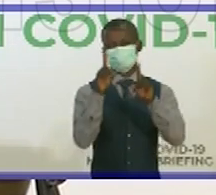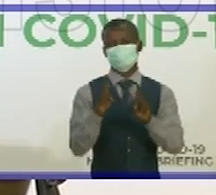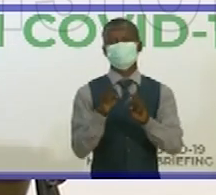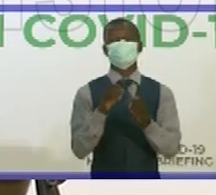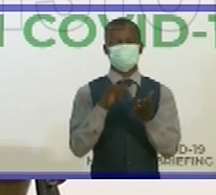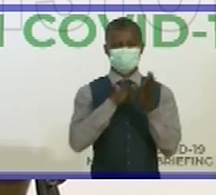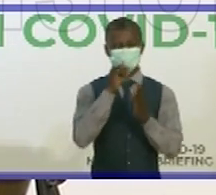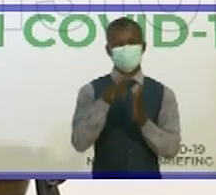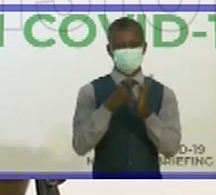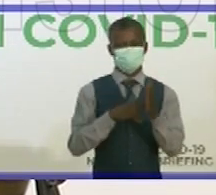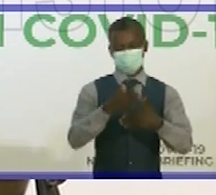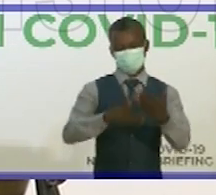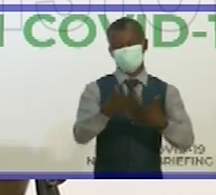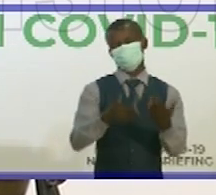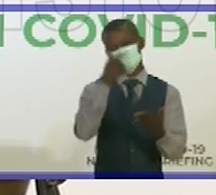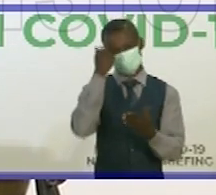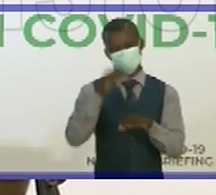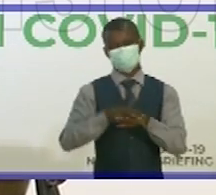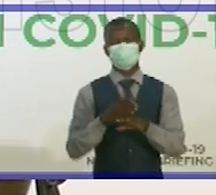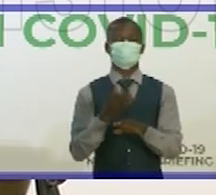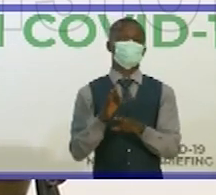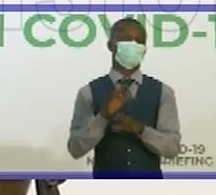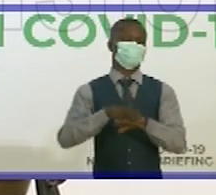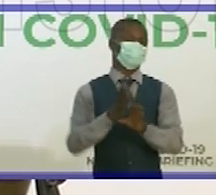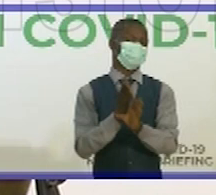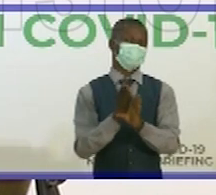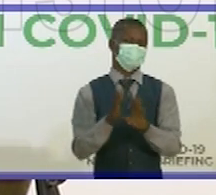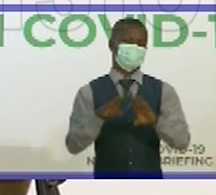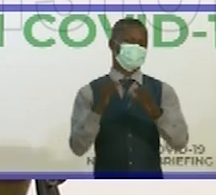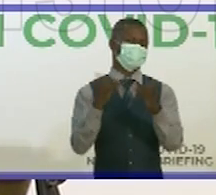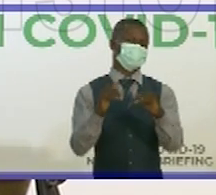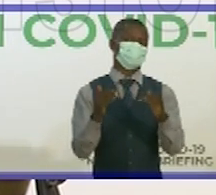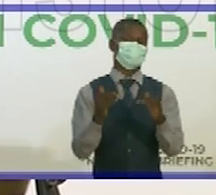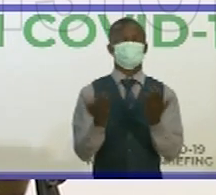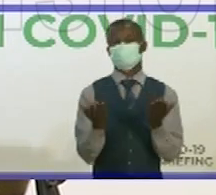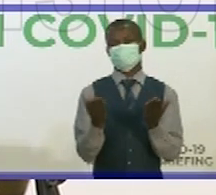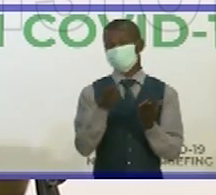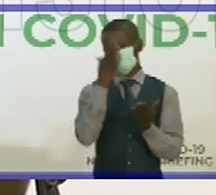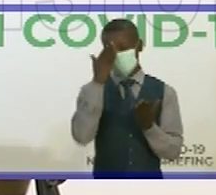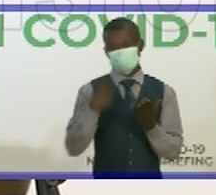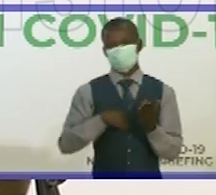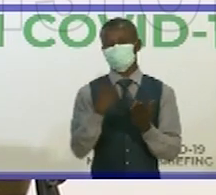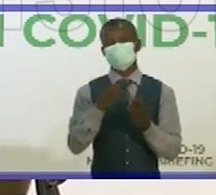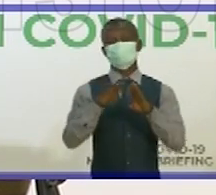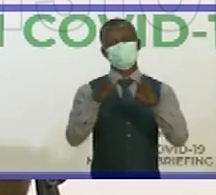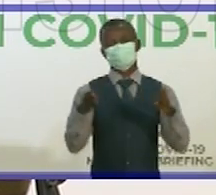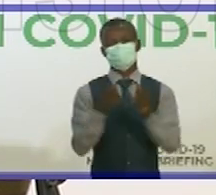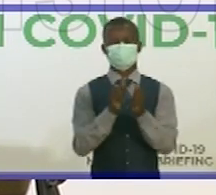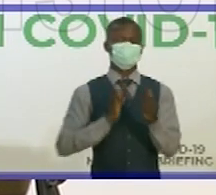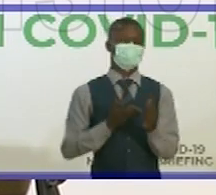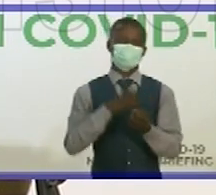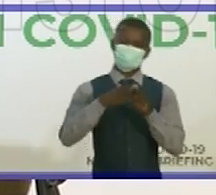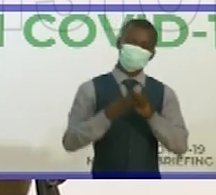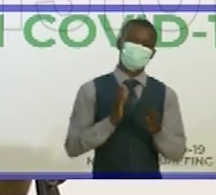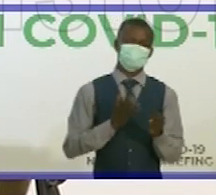process, and this online platform will help us solve that. So, you know, we're being very open with our problems and our challenges and